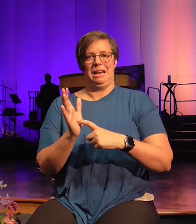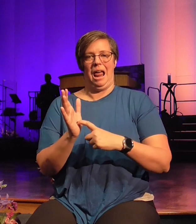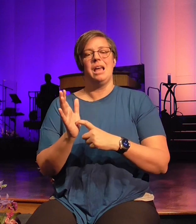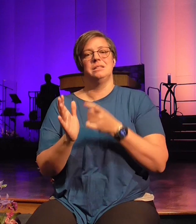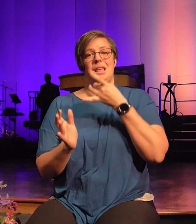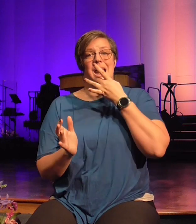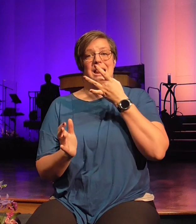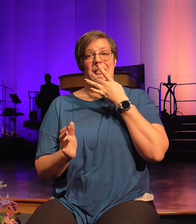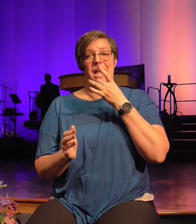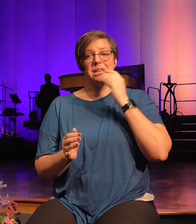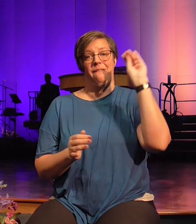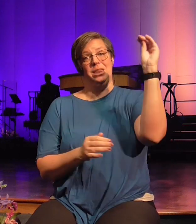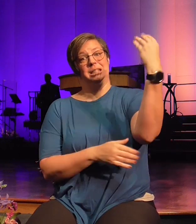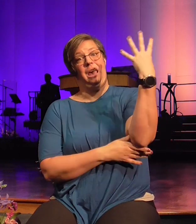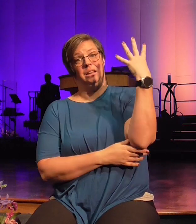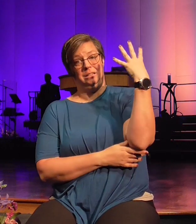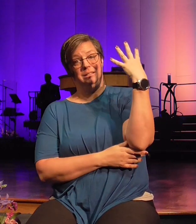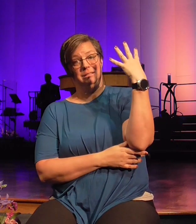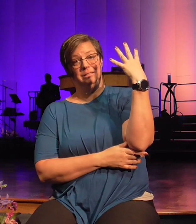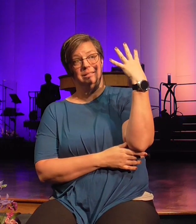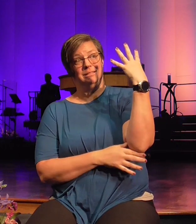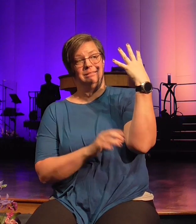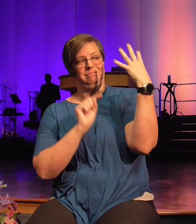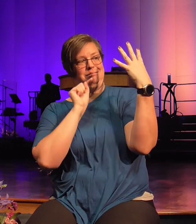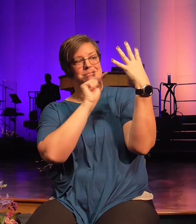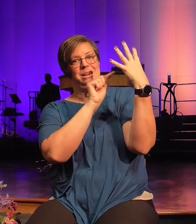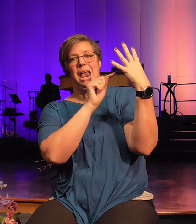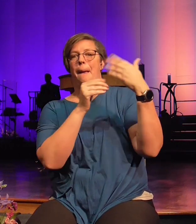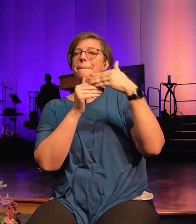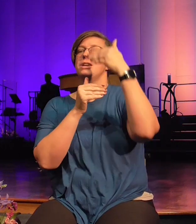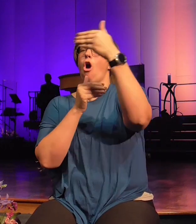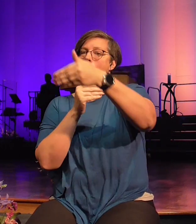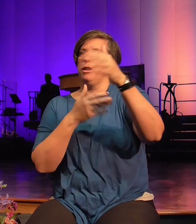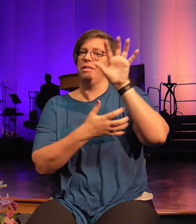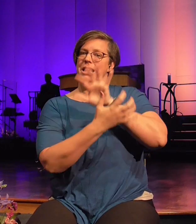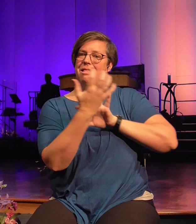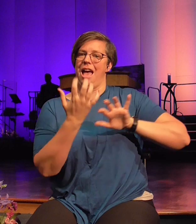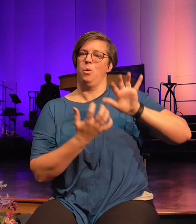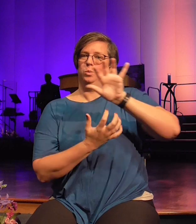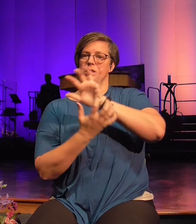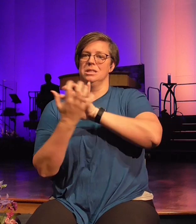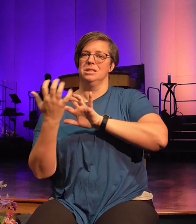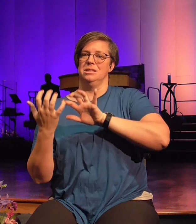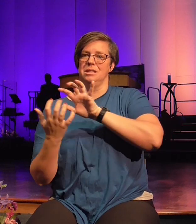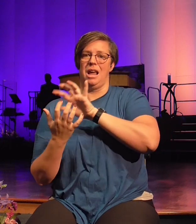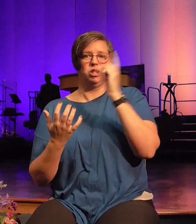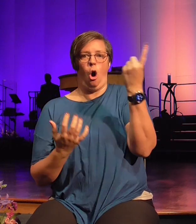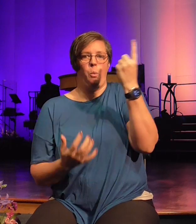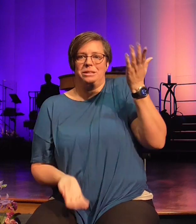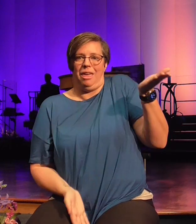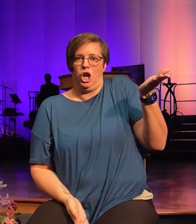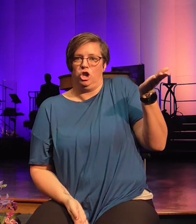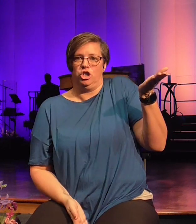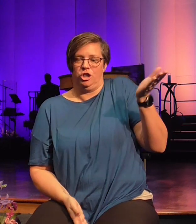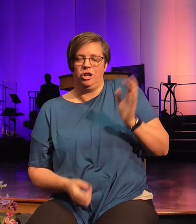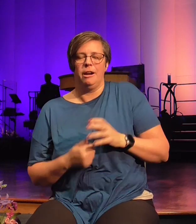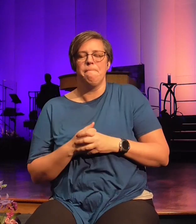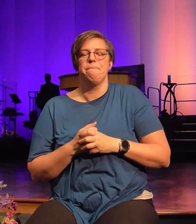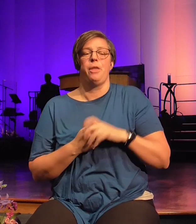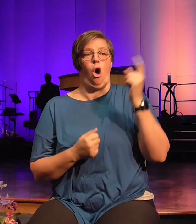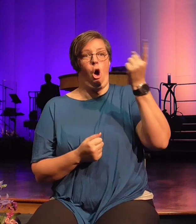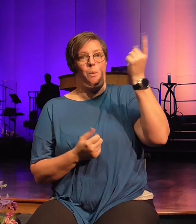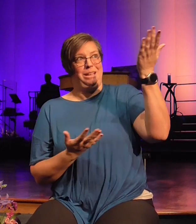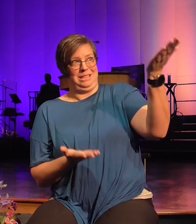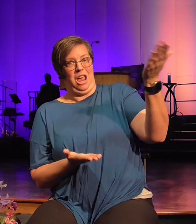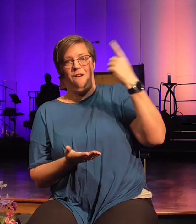of the sun is beyond the clouds of our life at times. It's always there. And it's always present